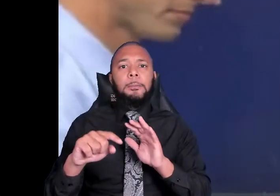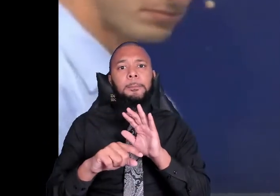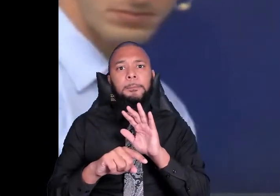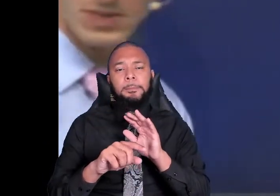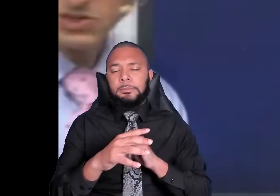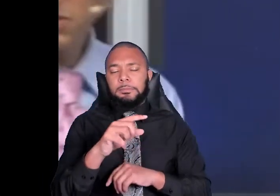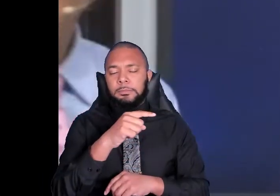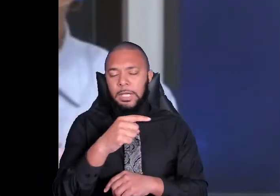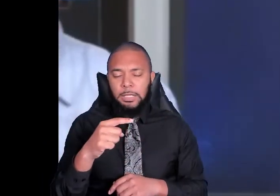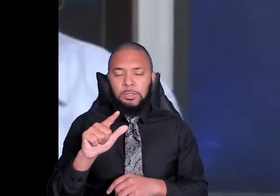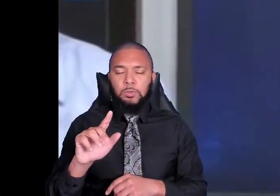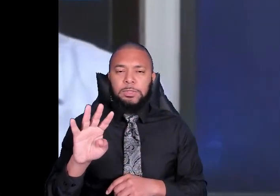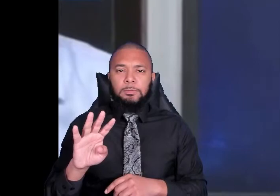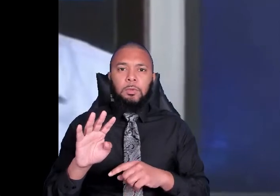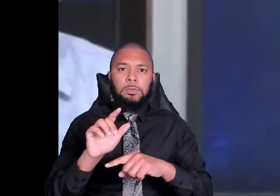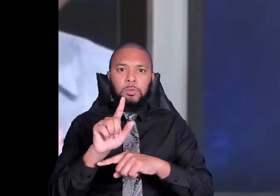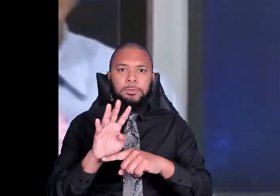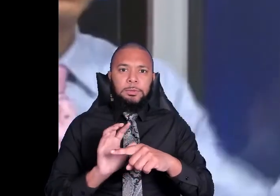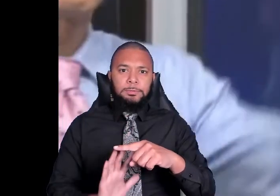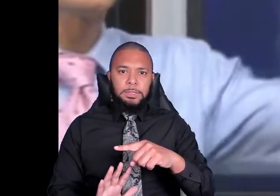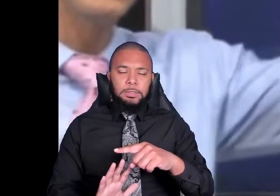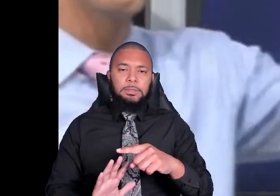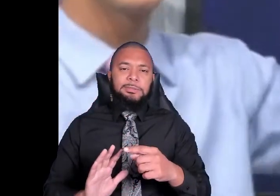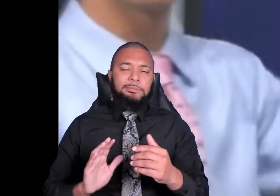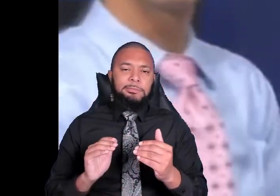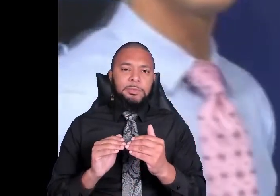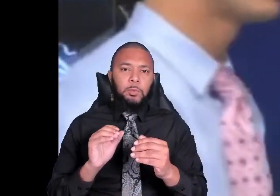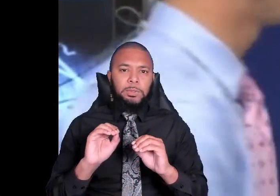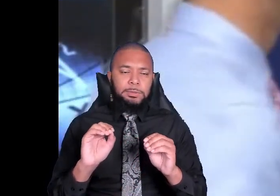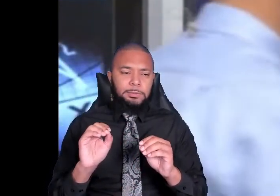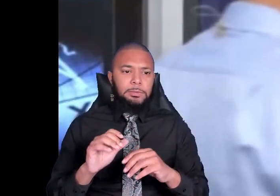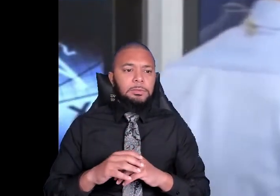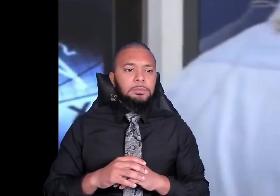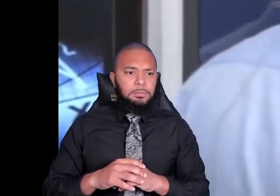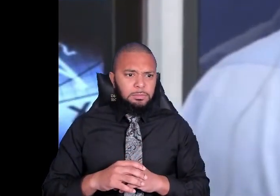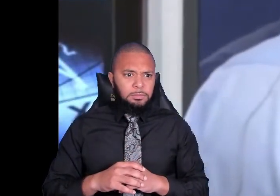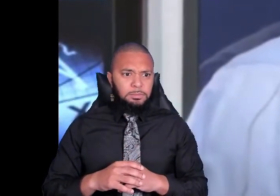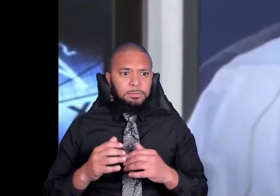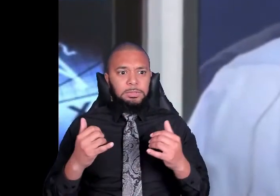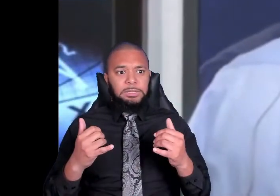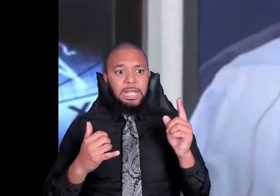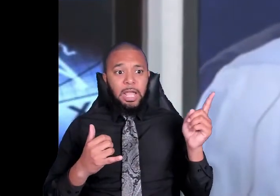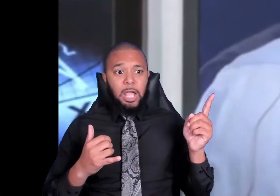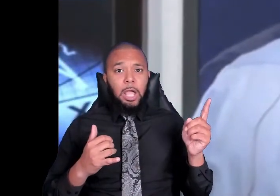1. So let's get common denominators and multiply the numerator and the denominator by 5.